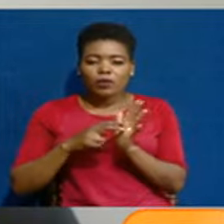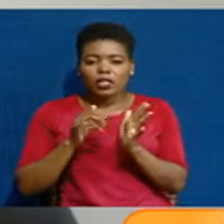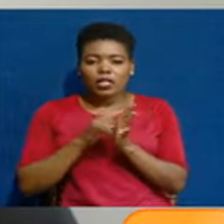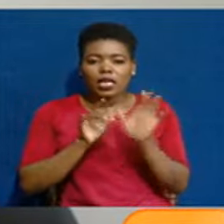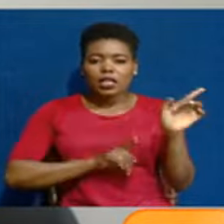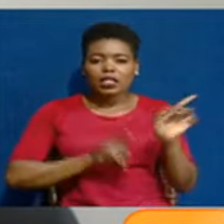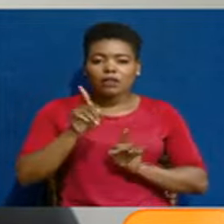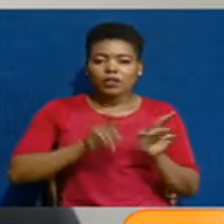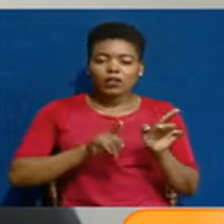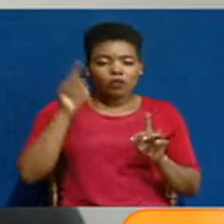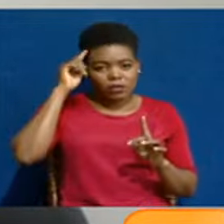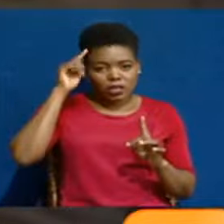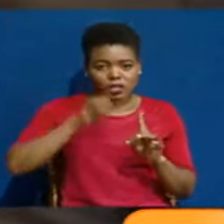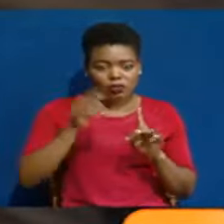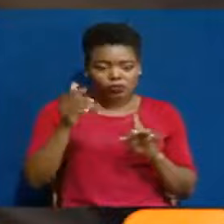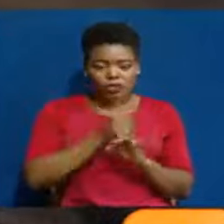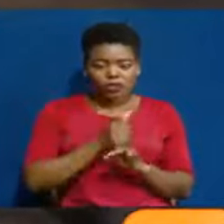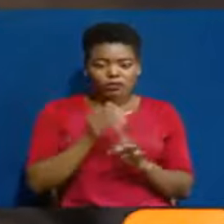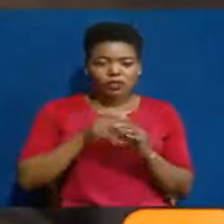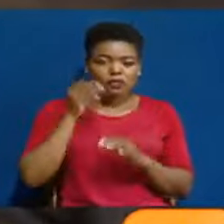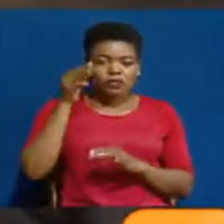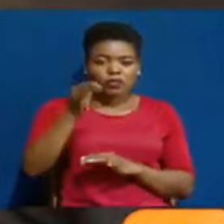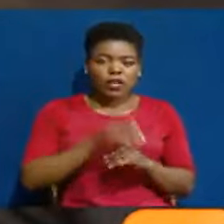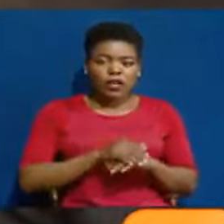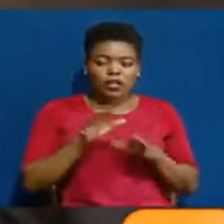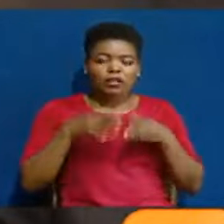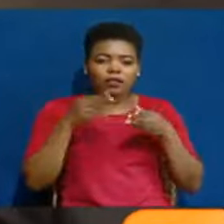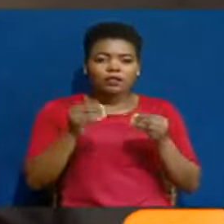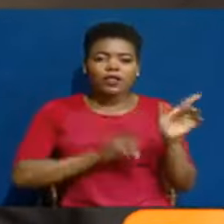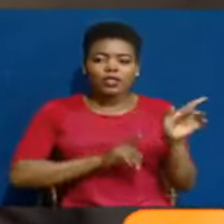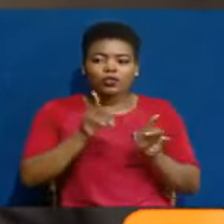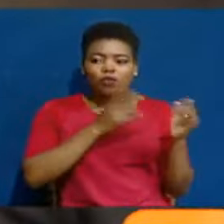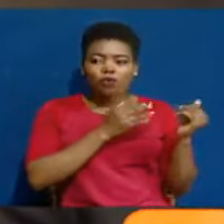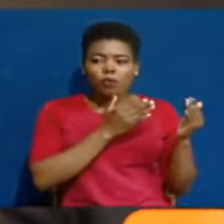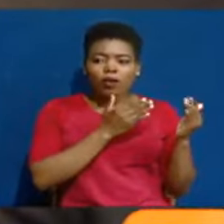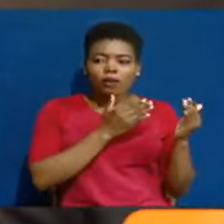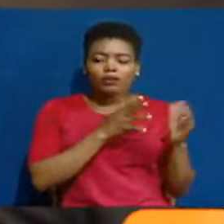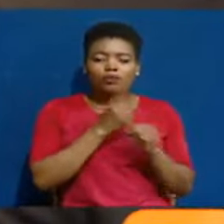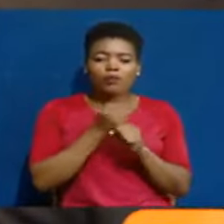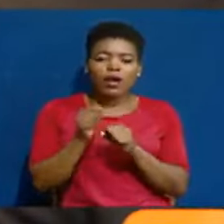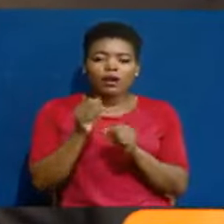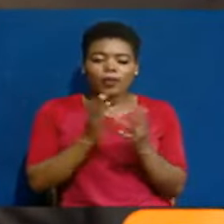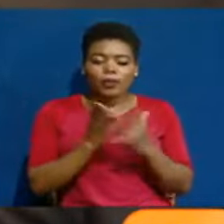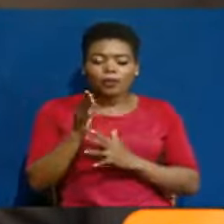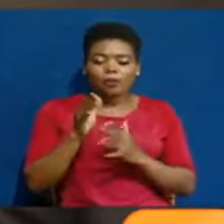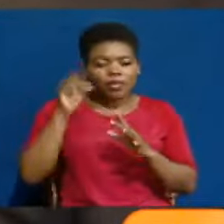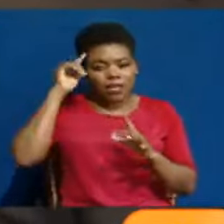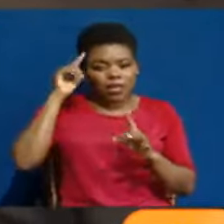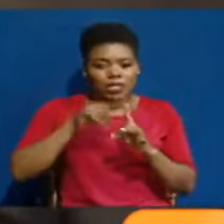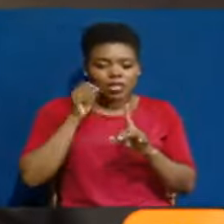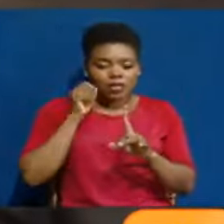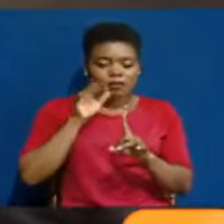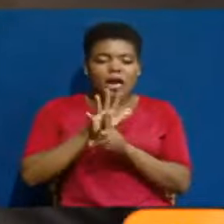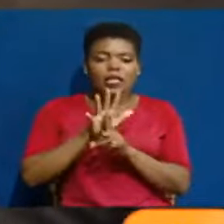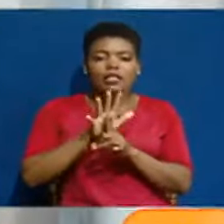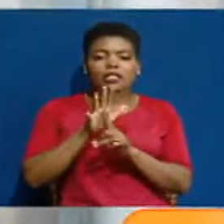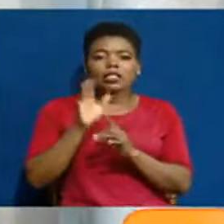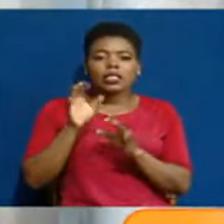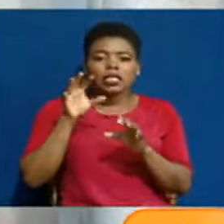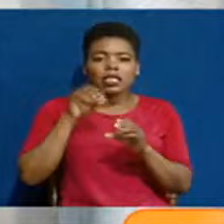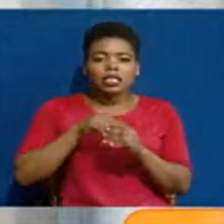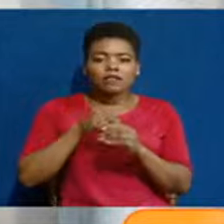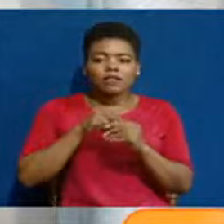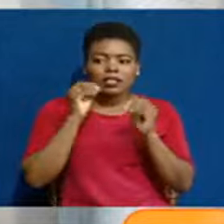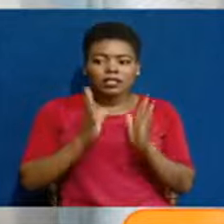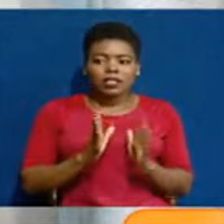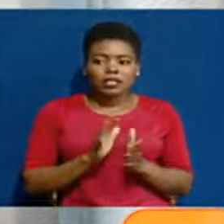Safaricom intends to achieve? An issue that Safaricom hopes to navigate by targeting impact-driven investors. And you know the beauty